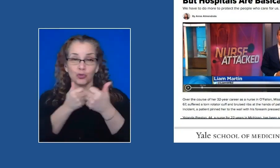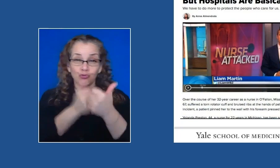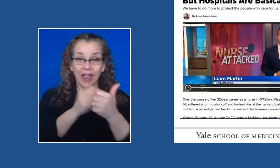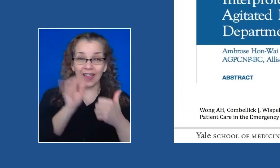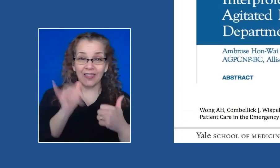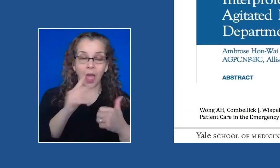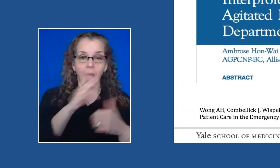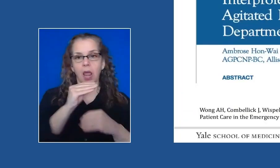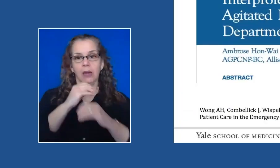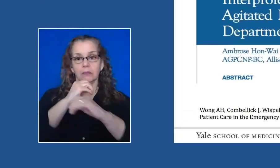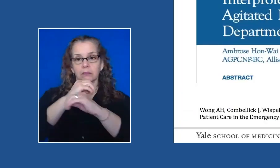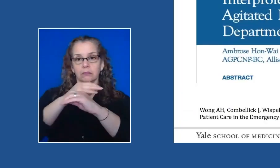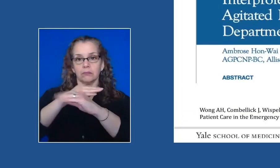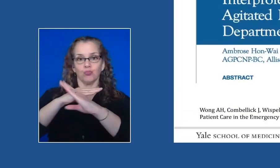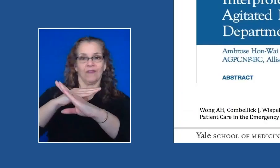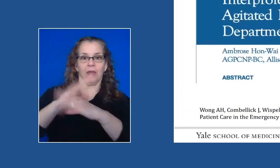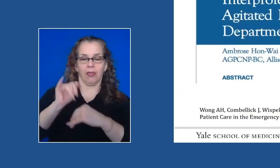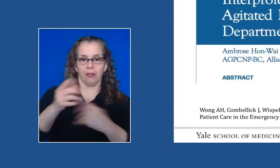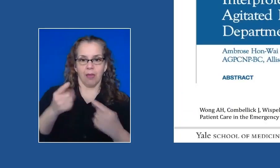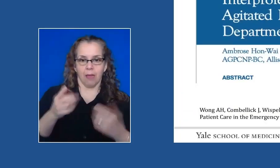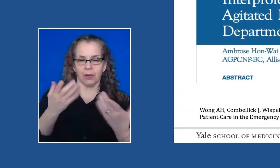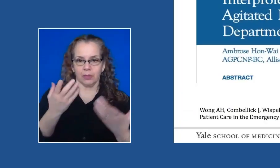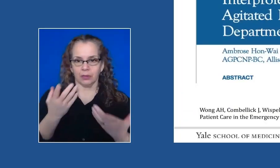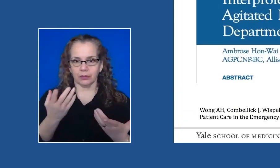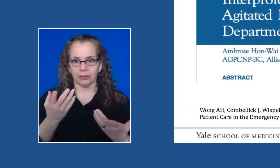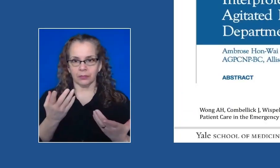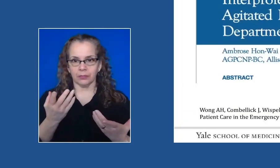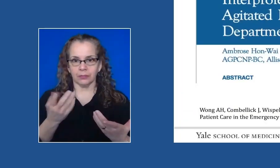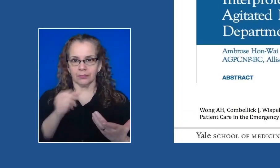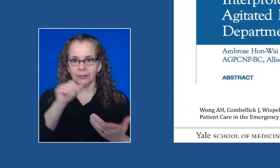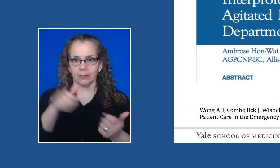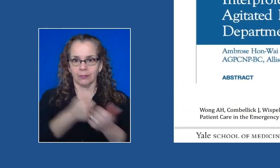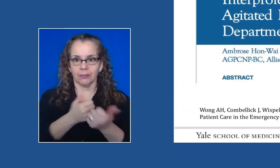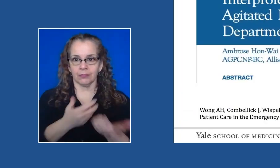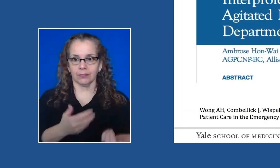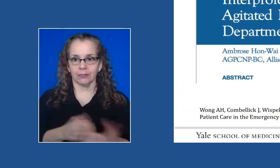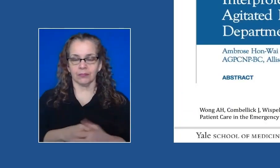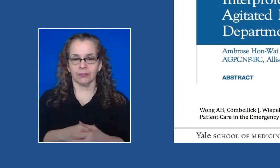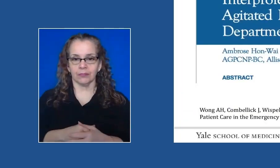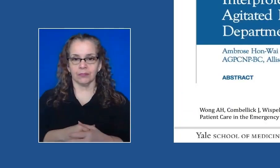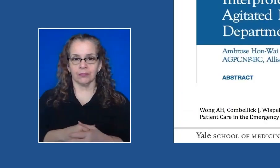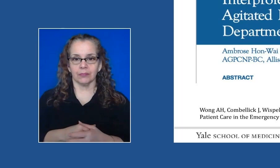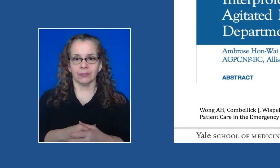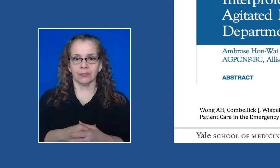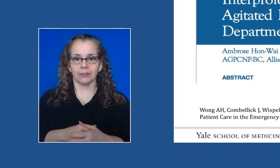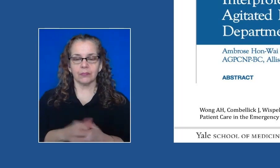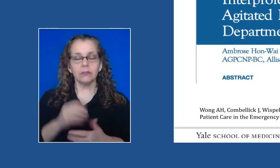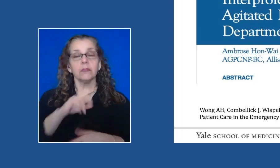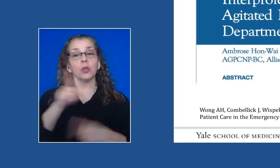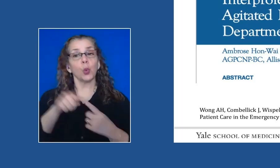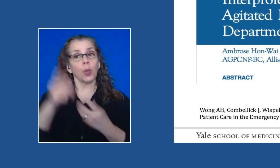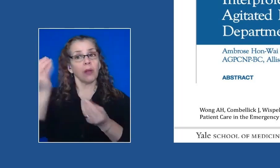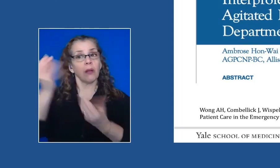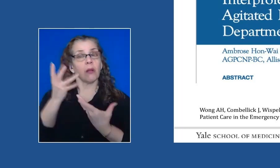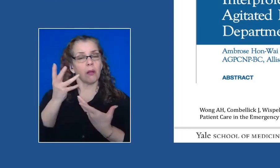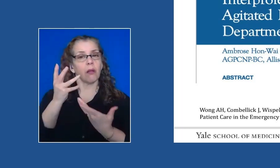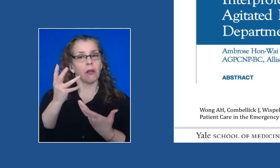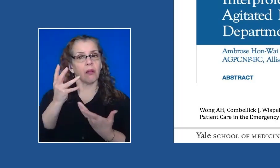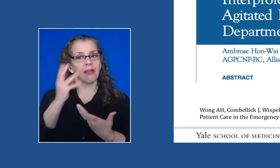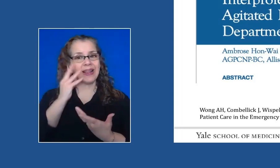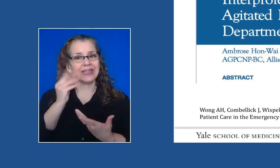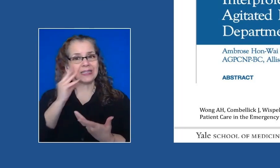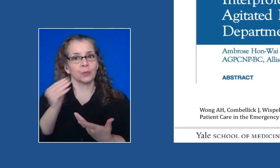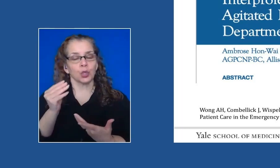it. So when patients are telling us that they're receiving harmful experiences, that they're being held down against their will, that